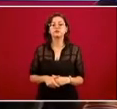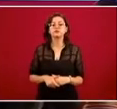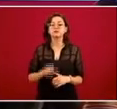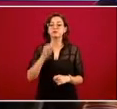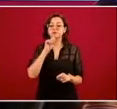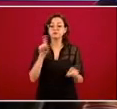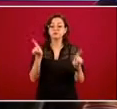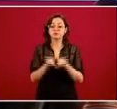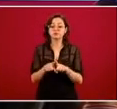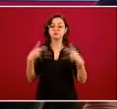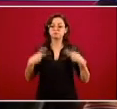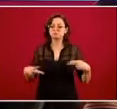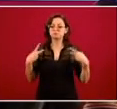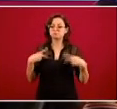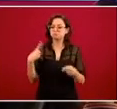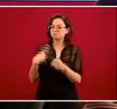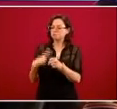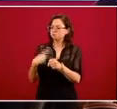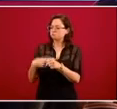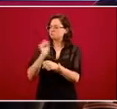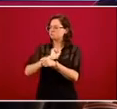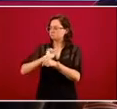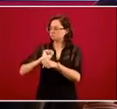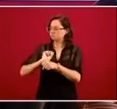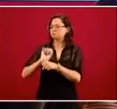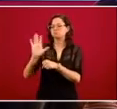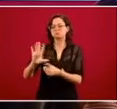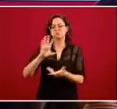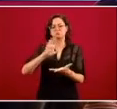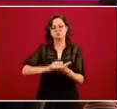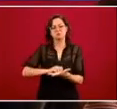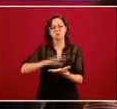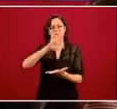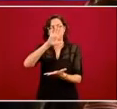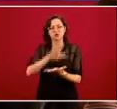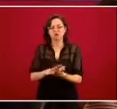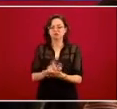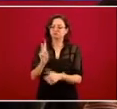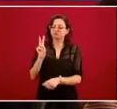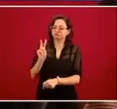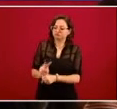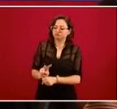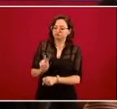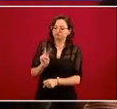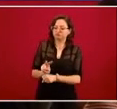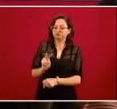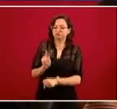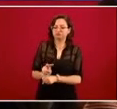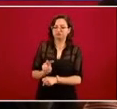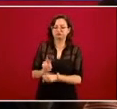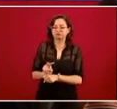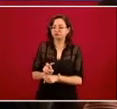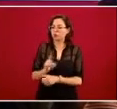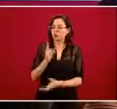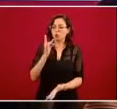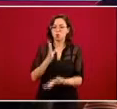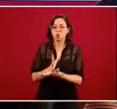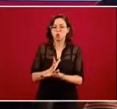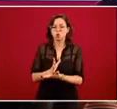have coronavirus SARS-2 or other viral infections. This is when they